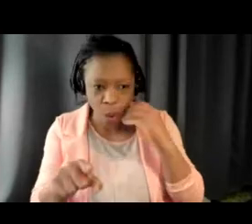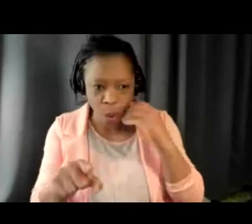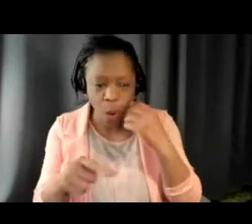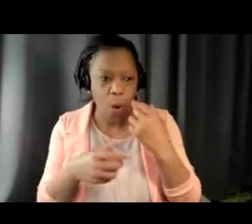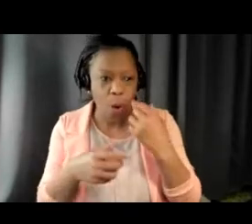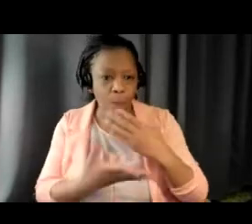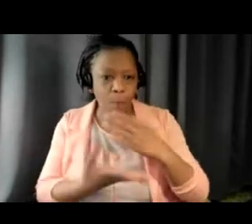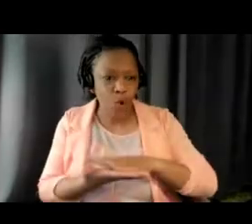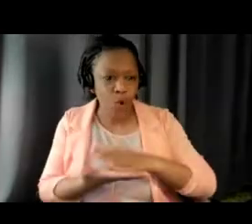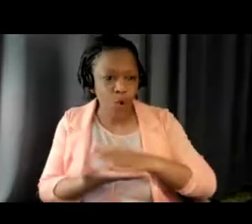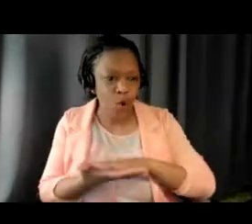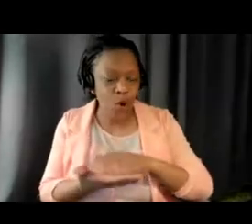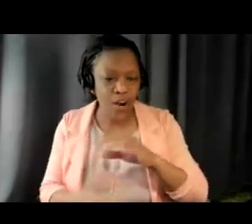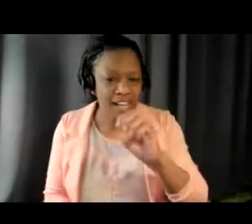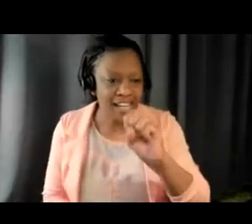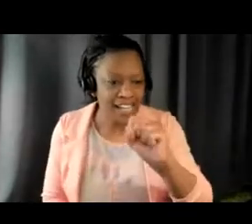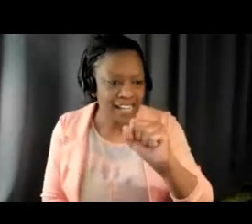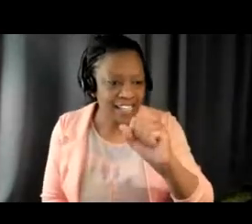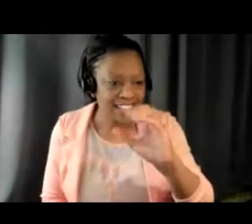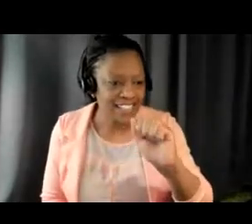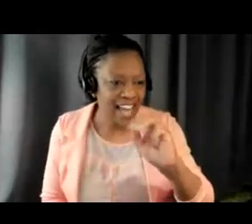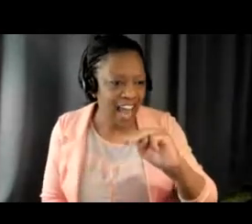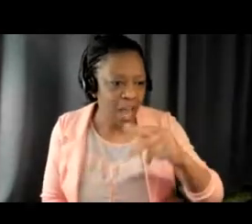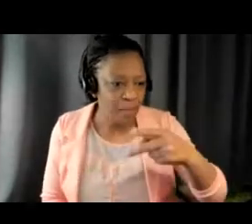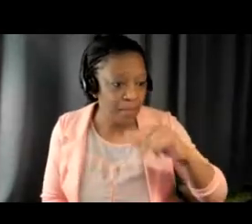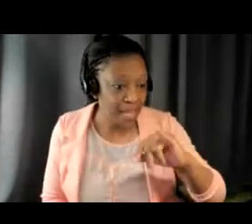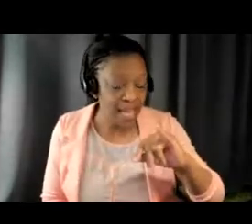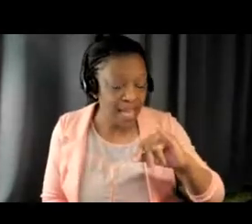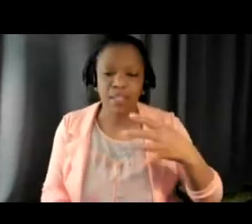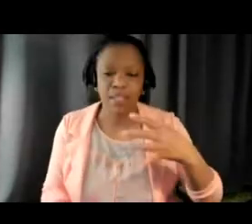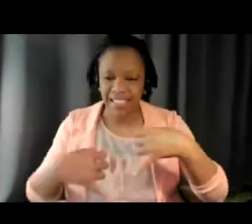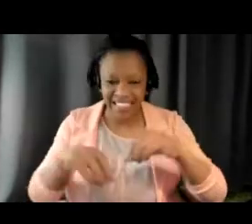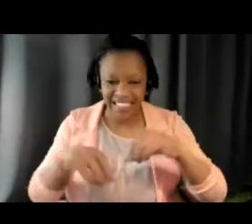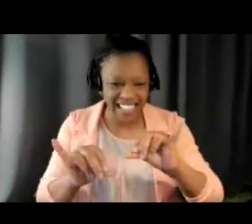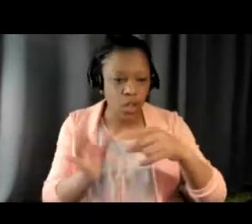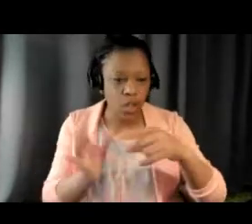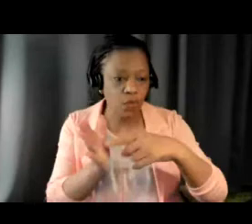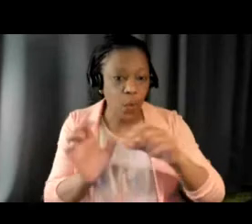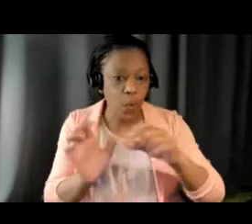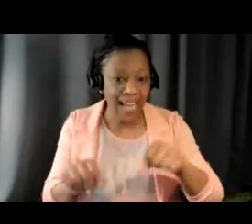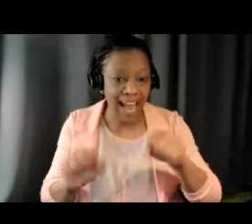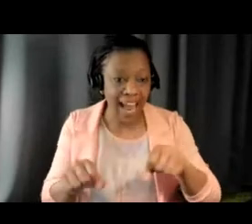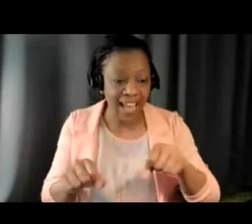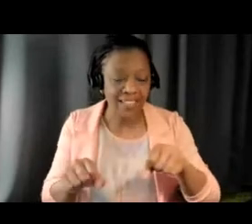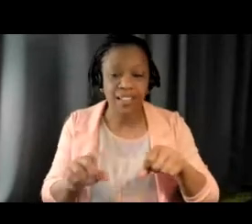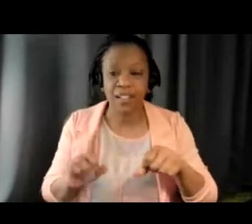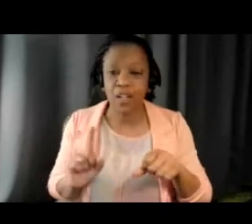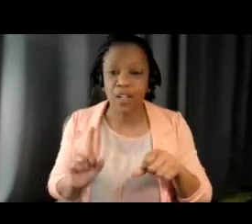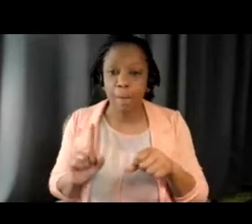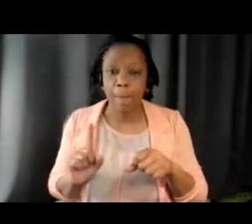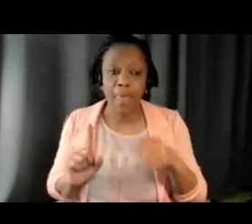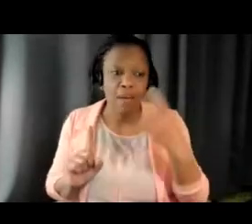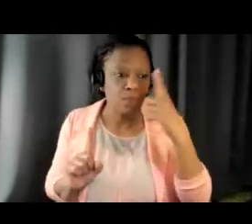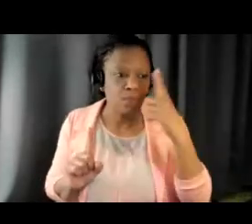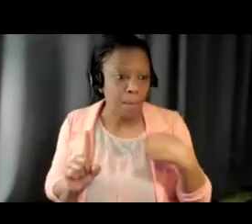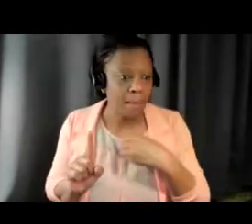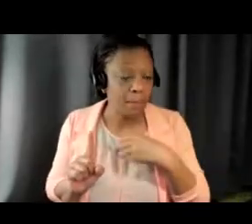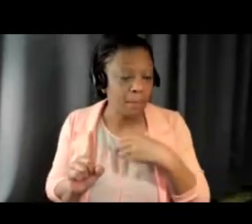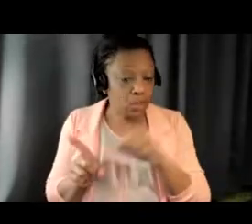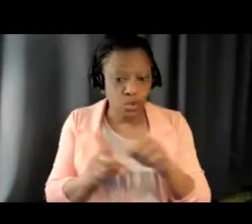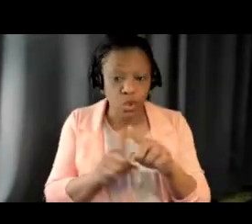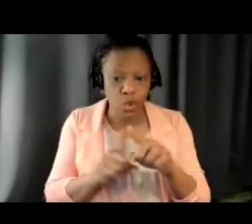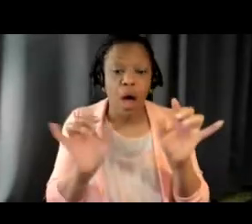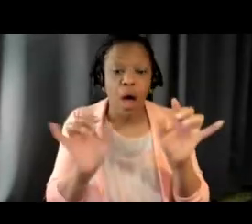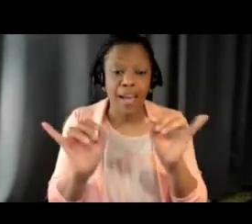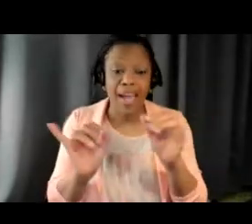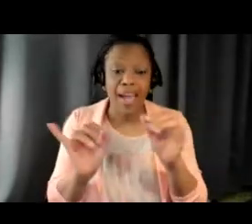And still- back up. And still affordable, and there will also be membership benefits for members as well, right? Oh yeah, no doubt. All right. Yeah. Well, thank you, Nicholas, for showing